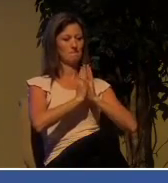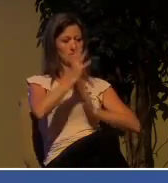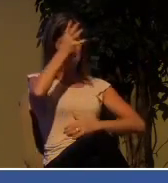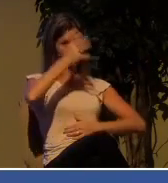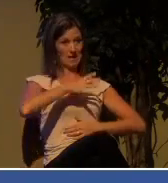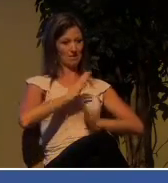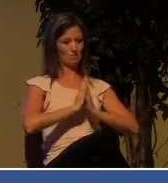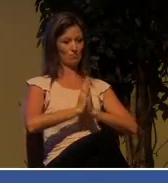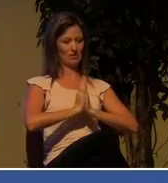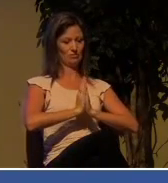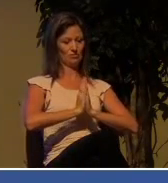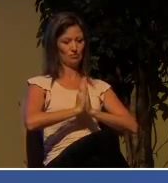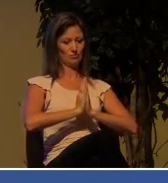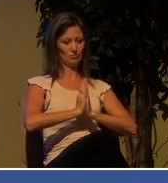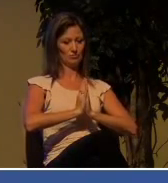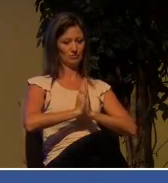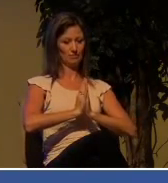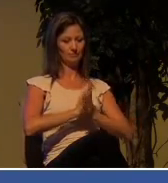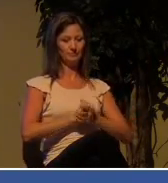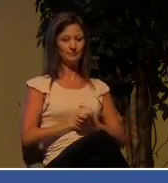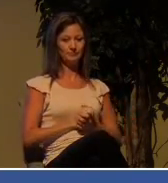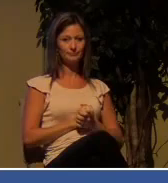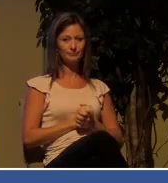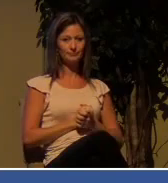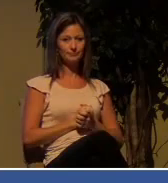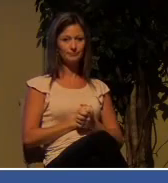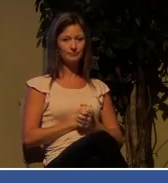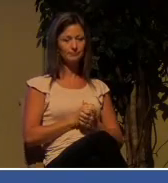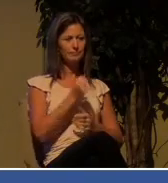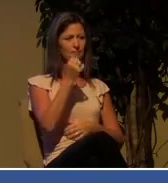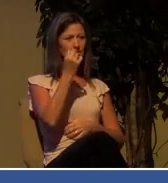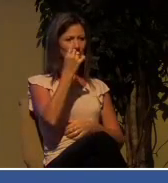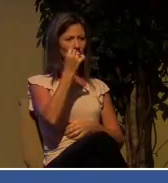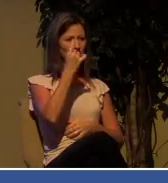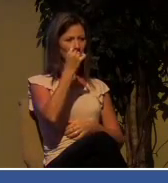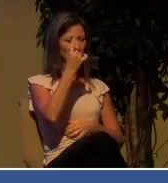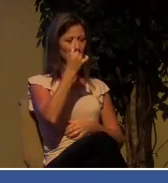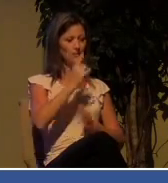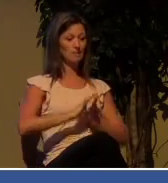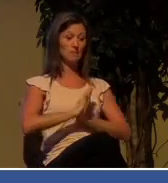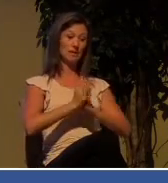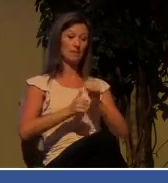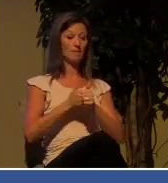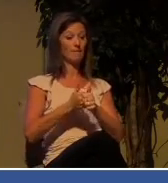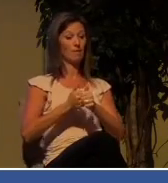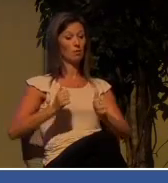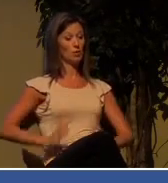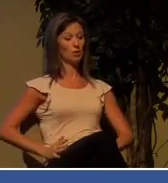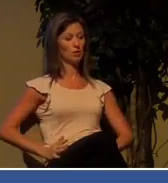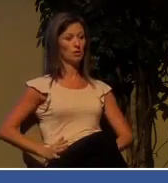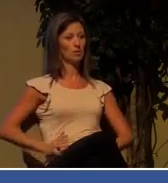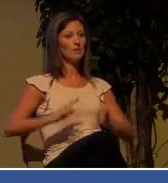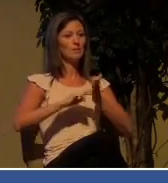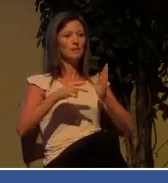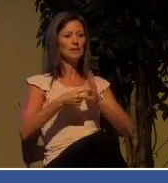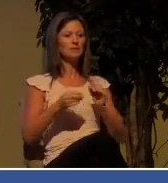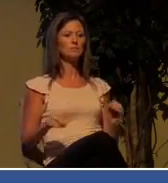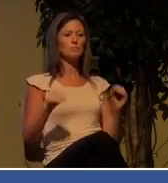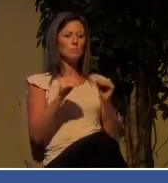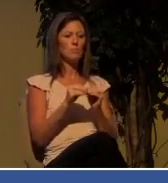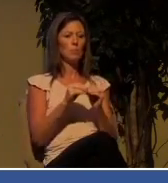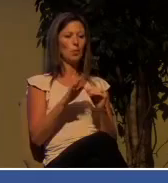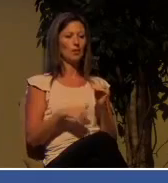followers of Jesus was more than just following. It involved fishing.